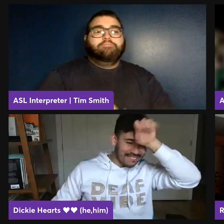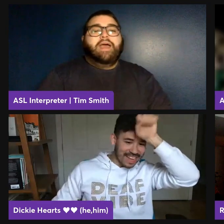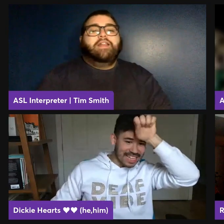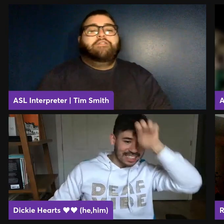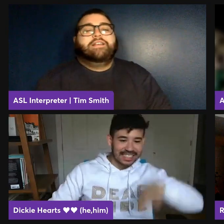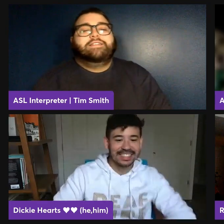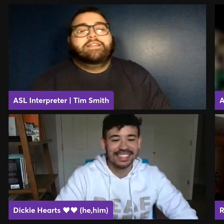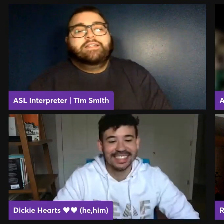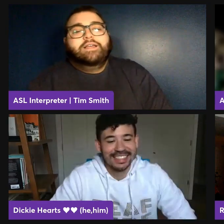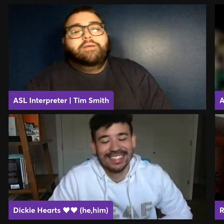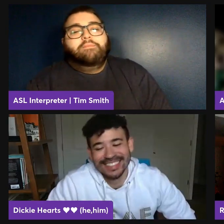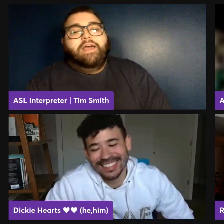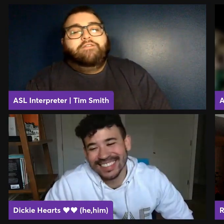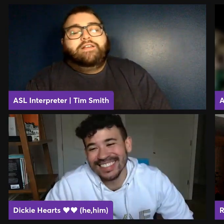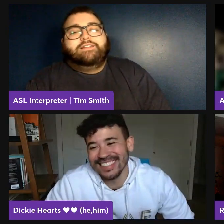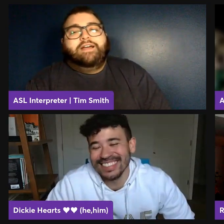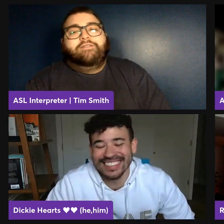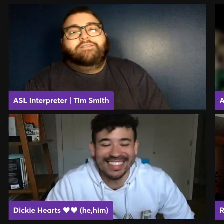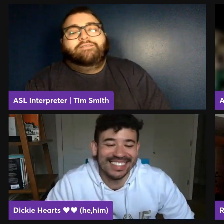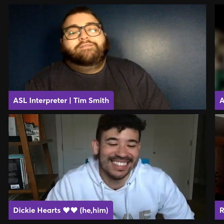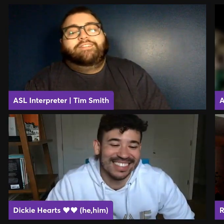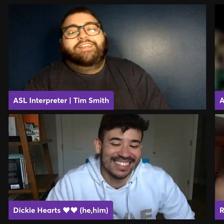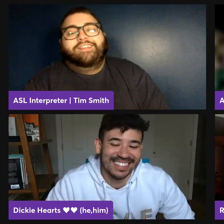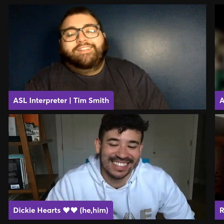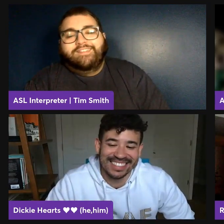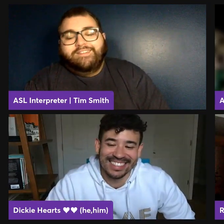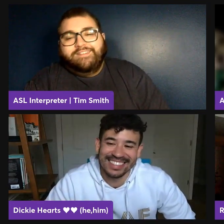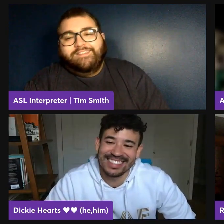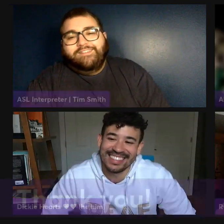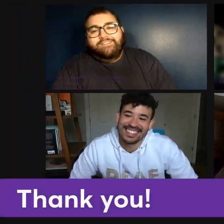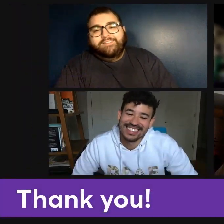Yes, manifest it. Manifest it out.